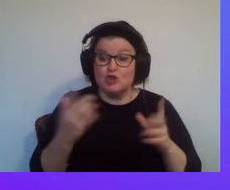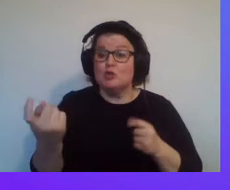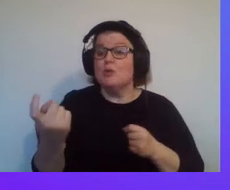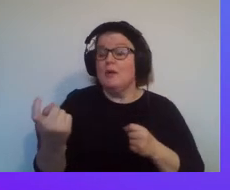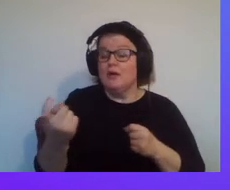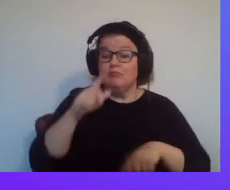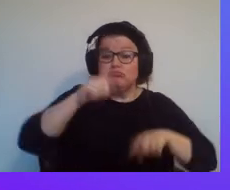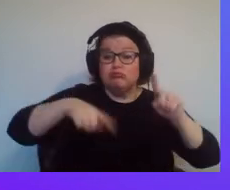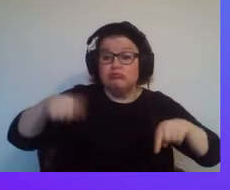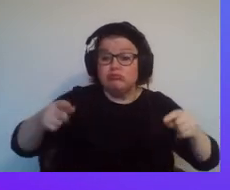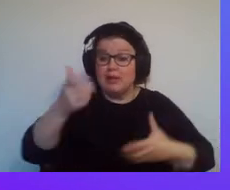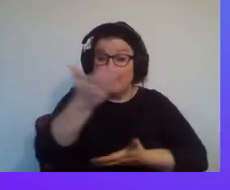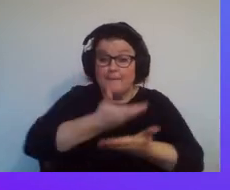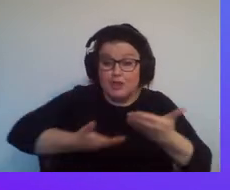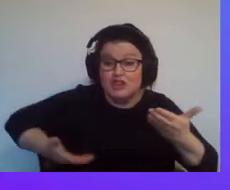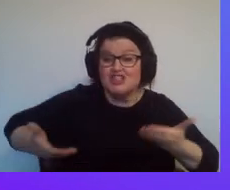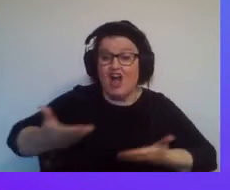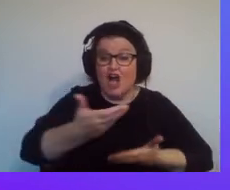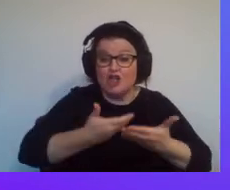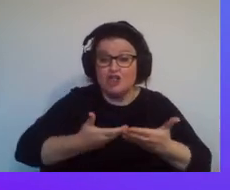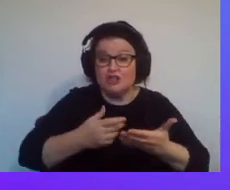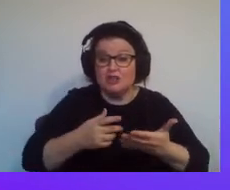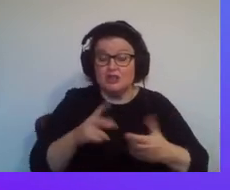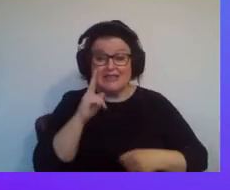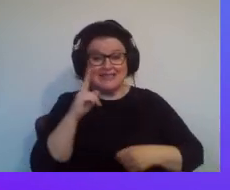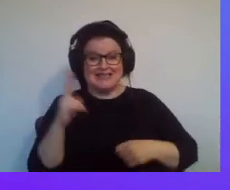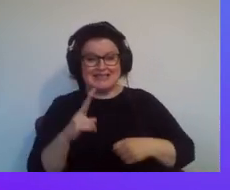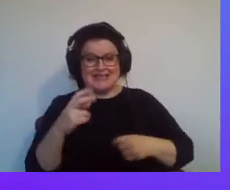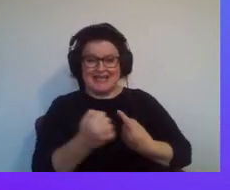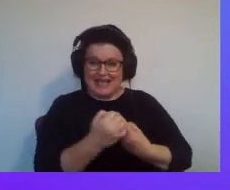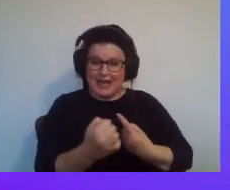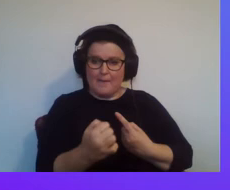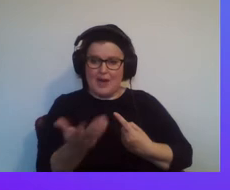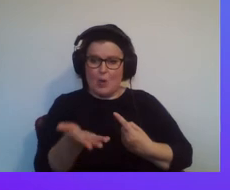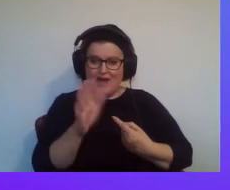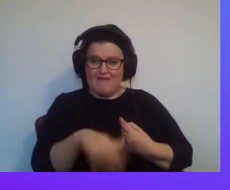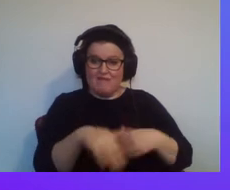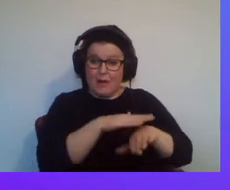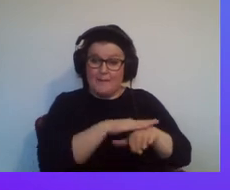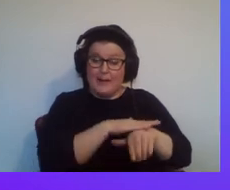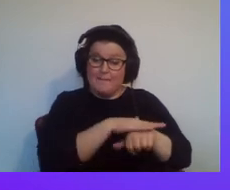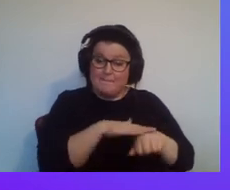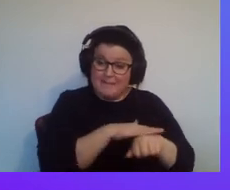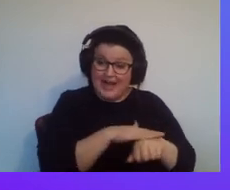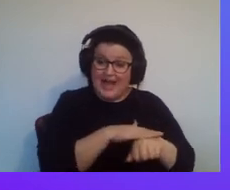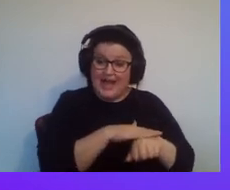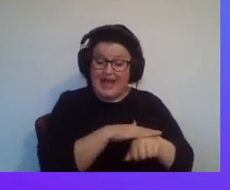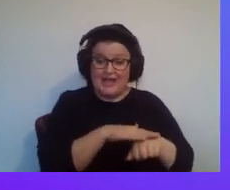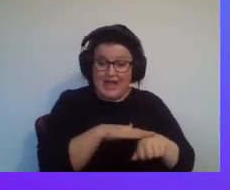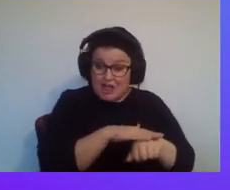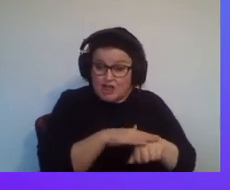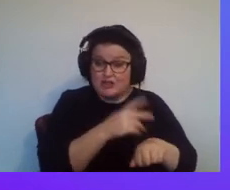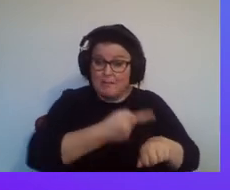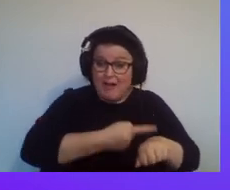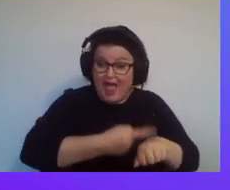shocking impact that it's had on black, Asian and minority ethnic communities, and now the hesitancy. What's your feeling from where you